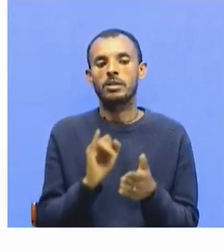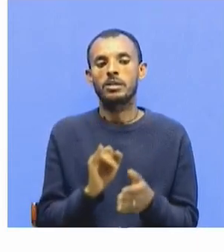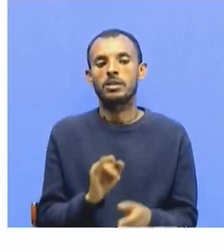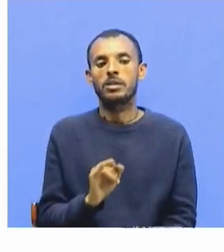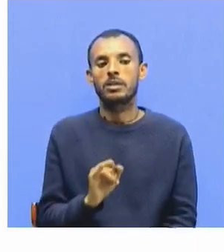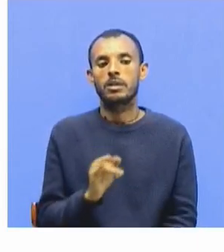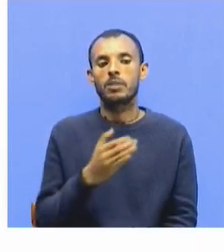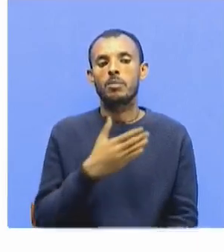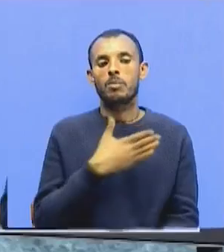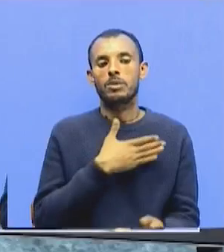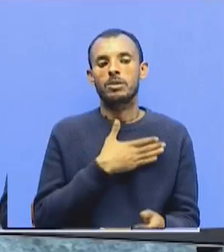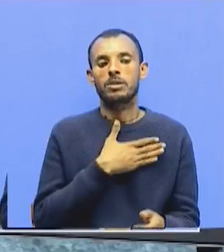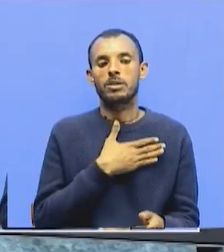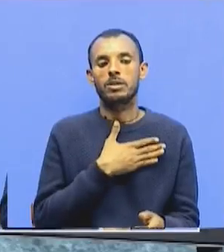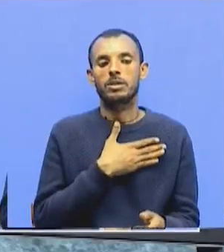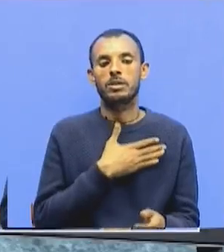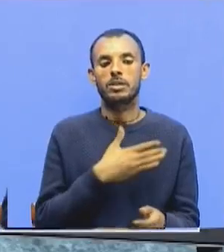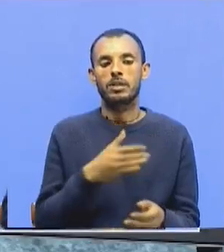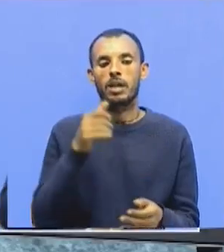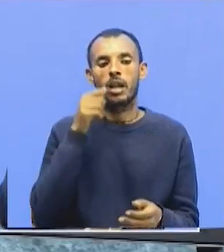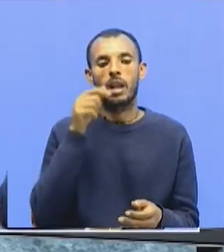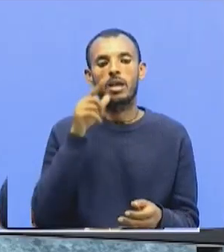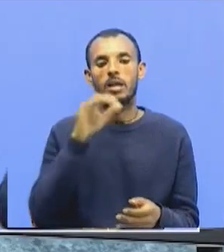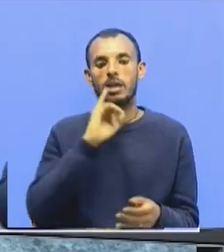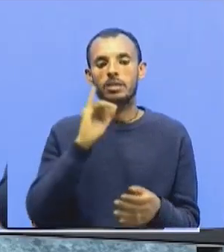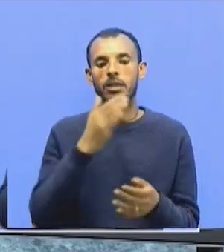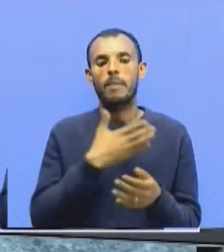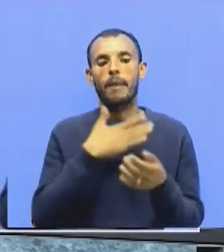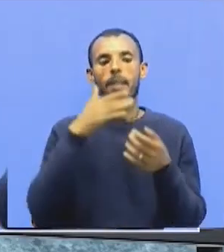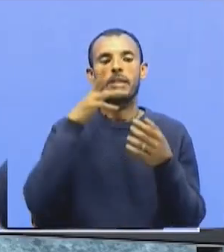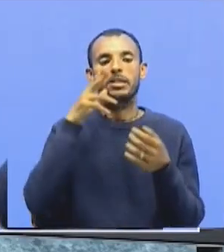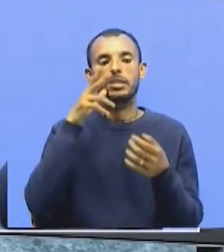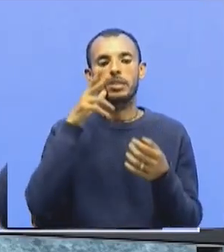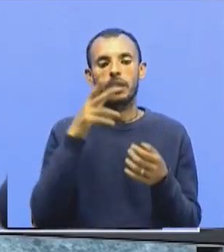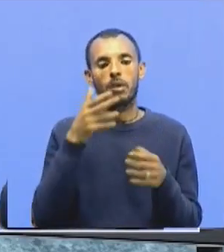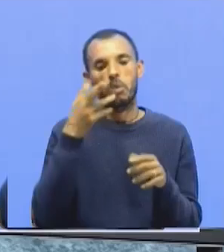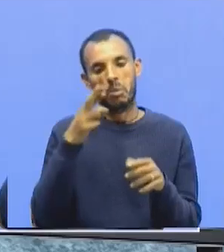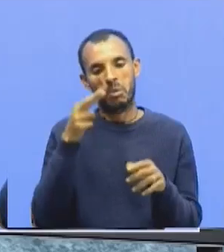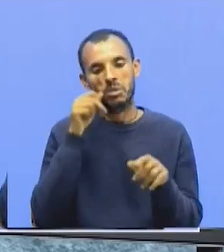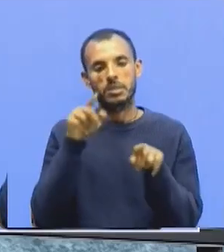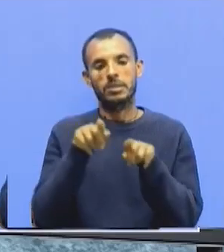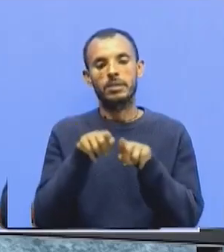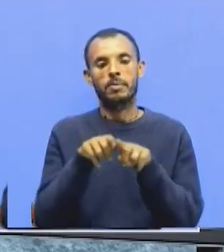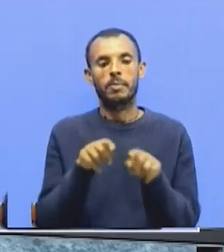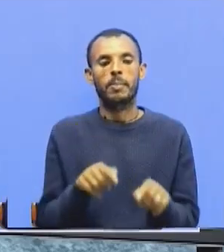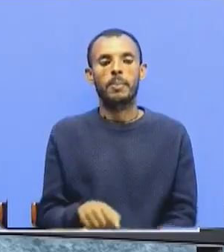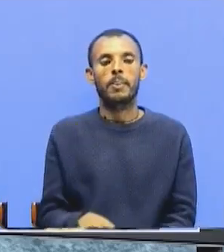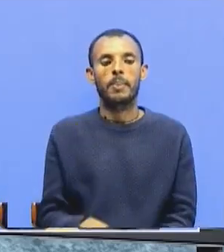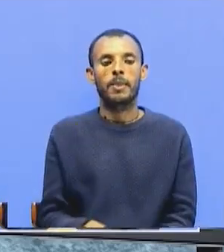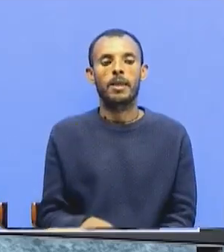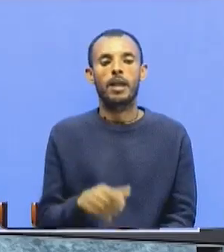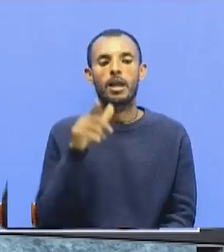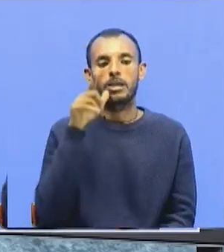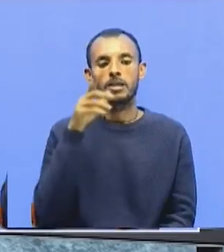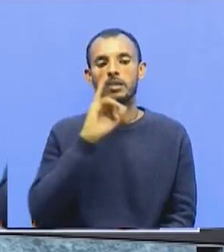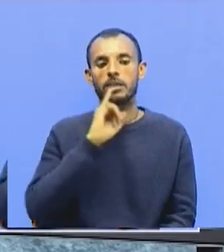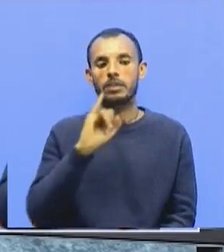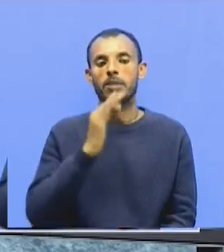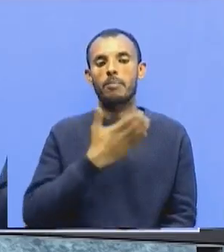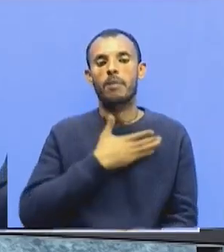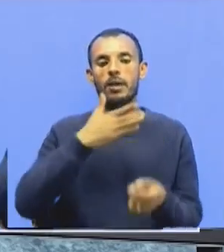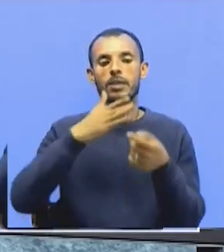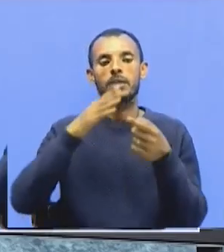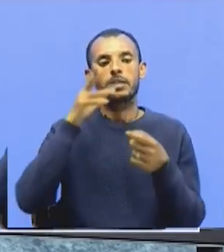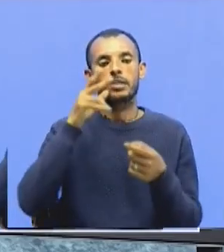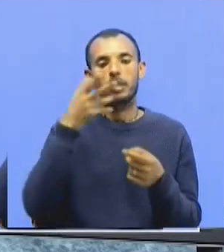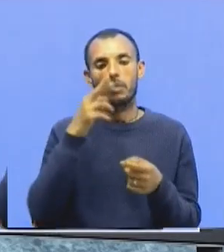or possession. Lisa is my sister. Lisa is my sister. Lisa is my